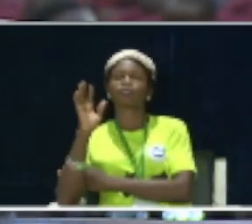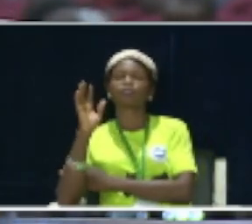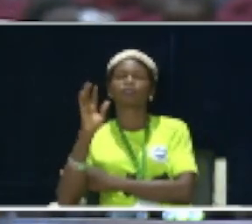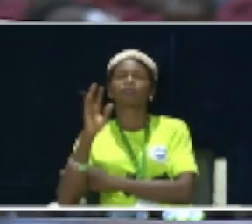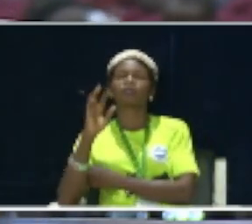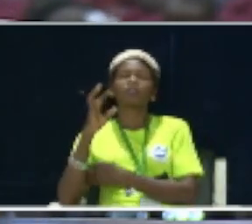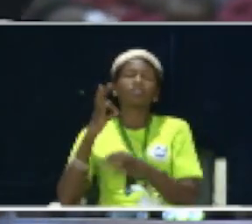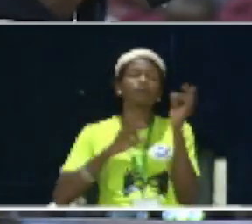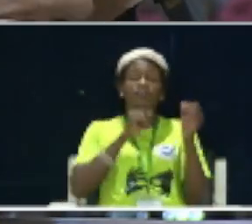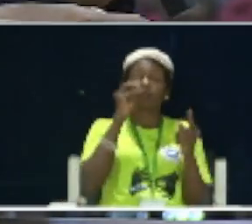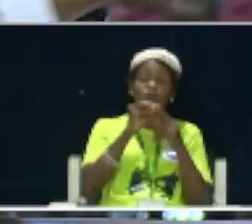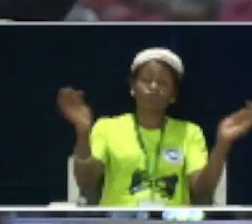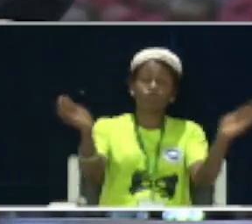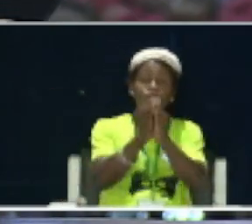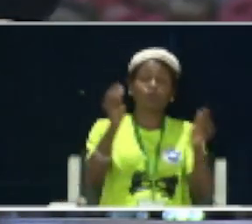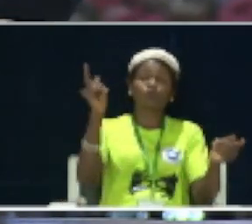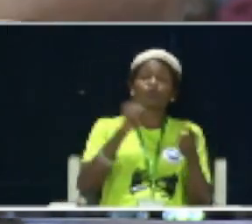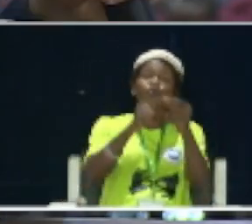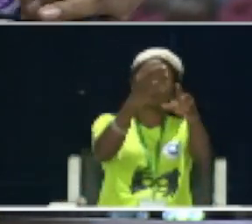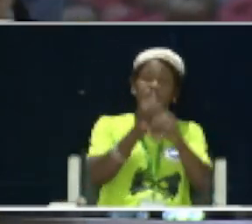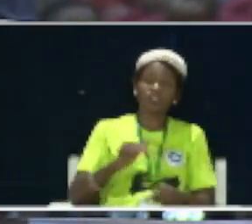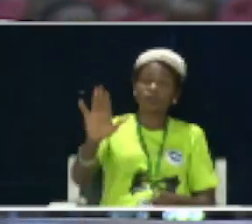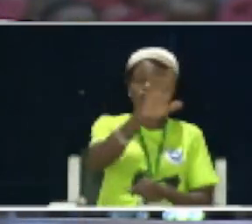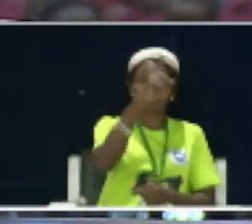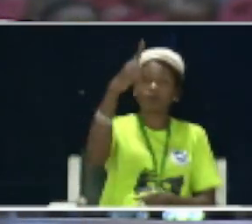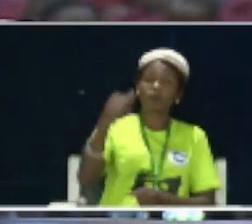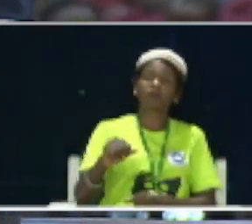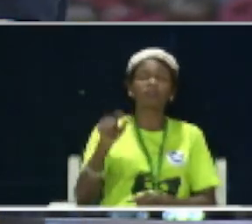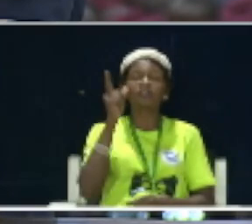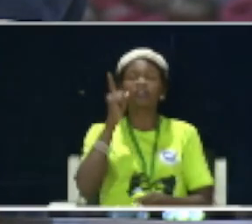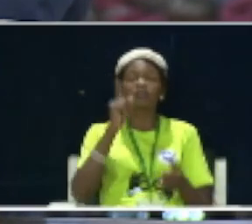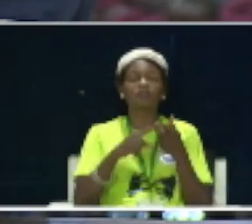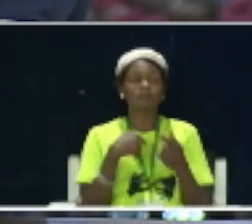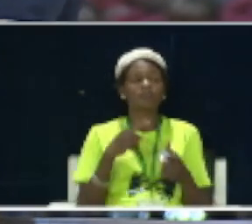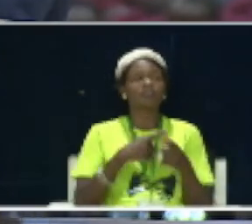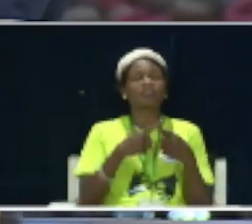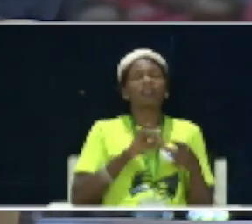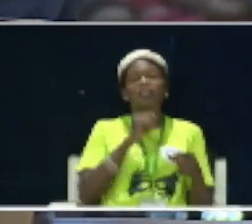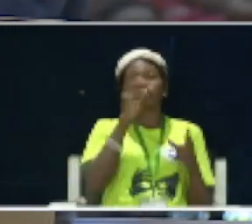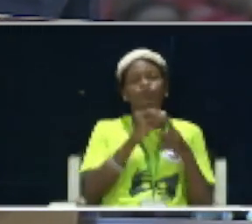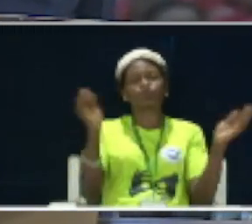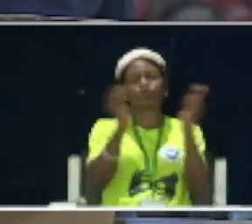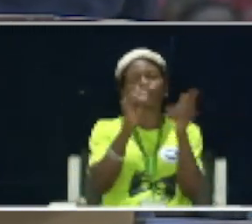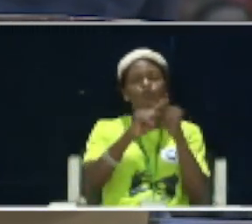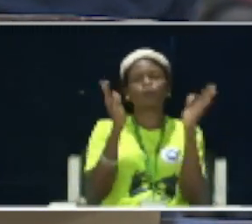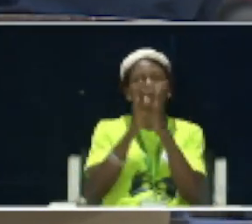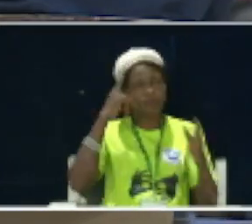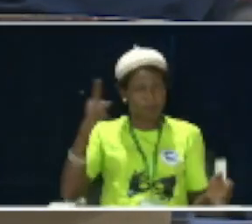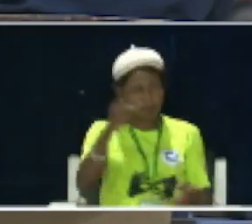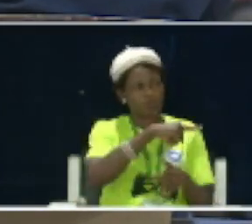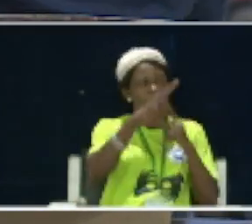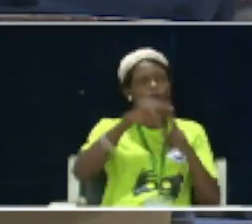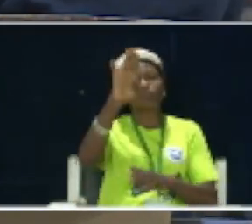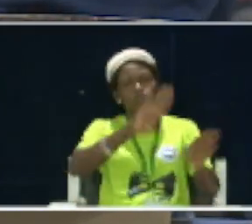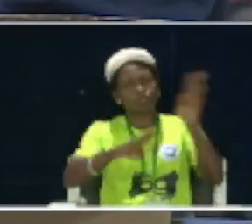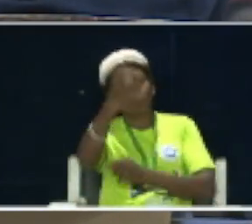If I am too small to receive your tithes, listen to me, then I am too small to pray for you. When your